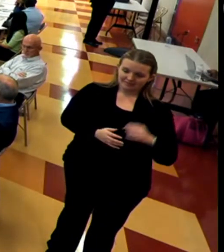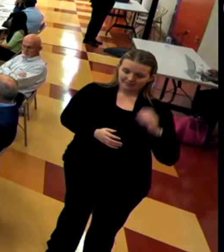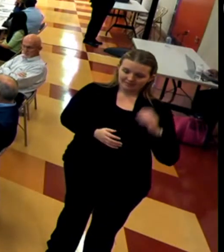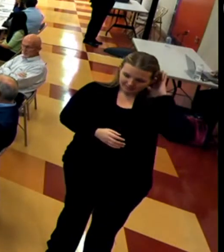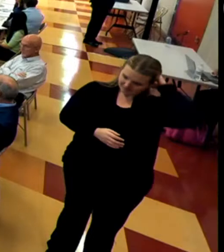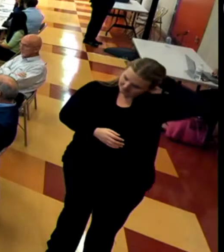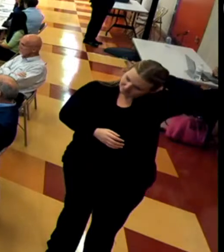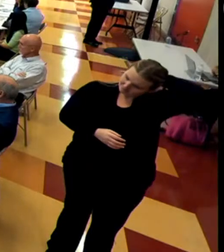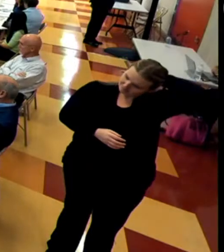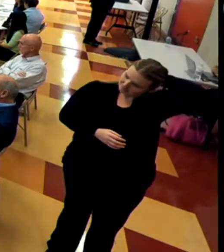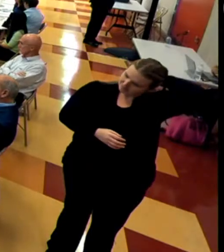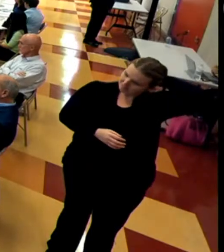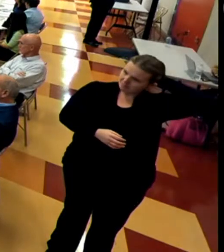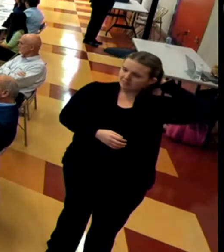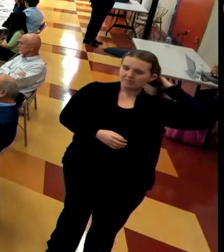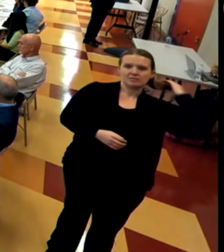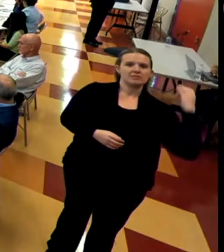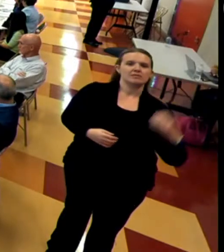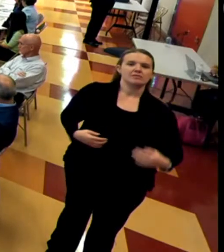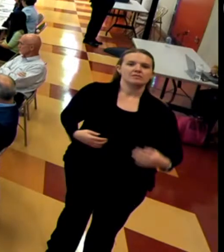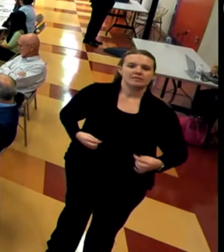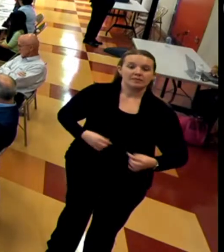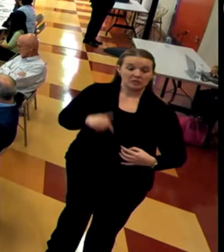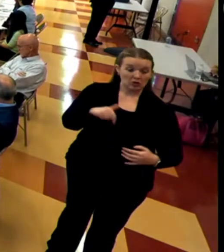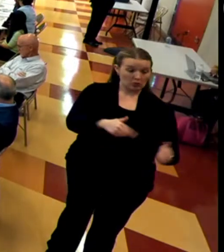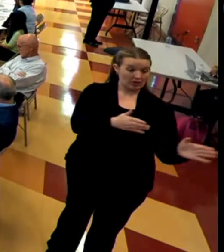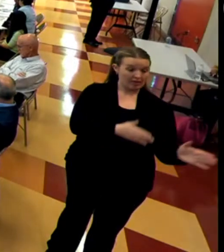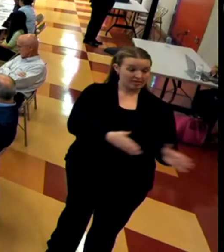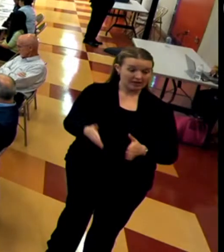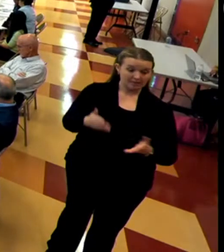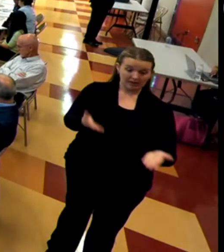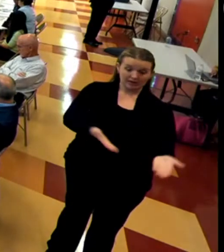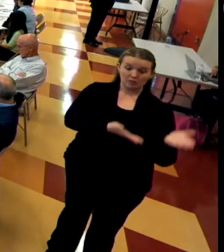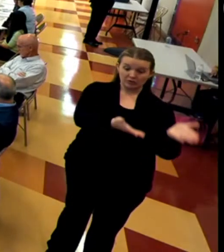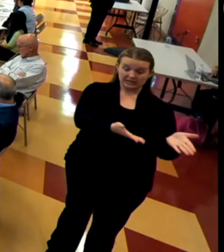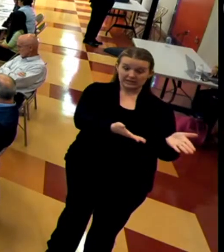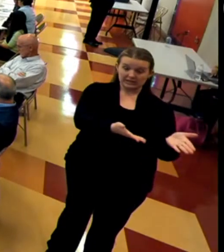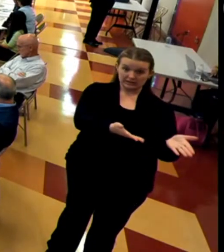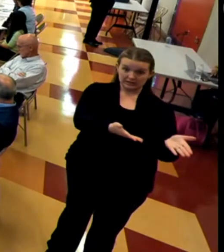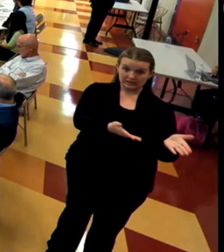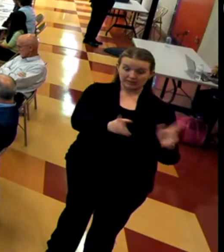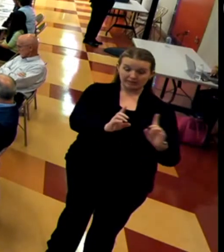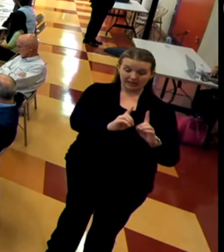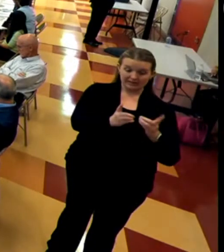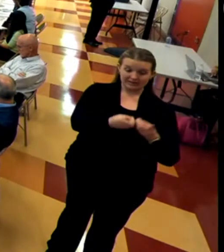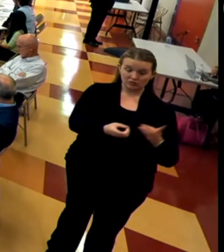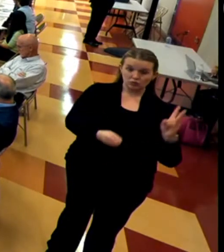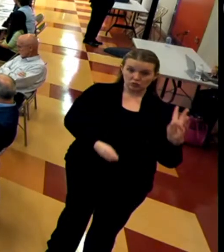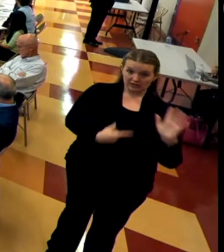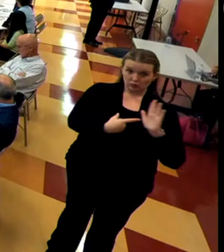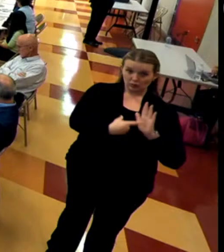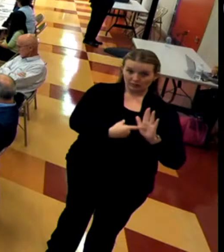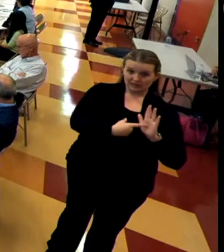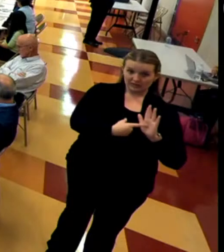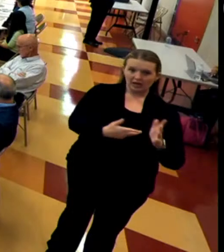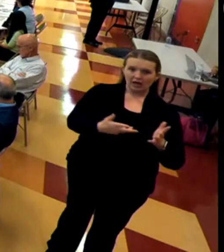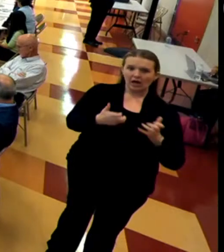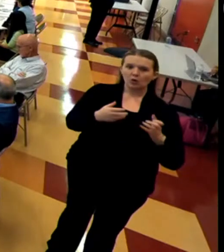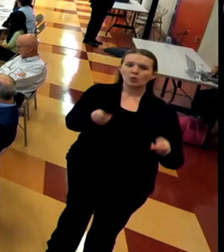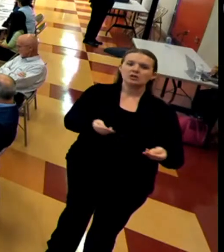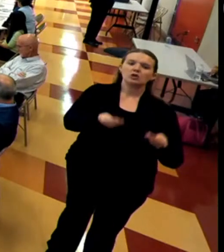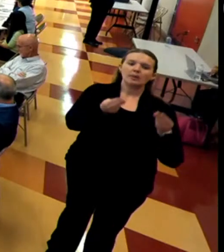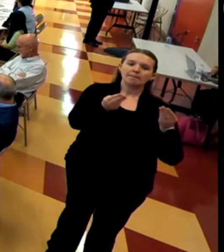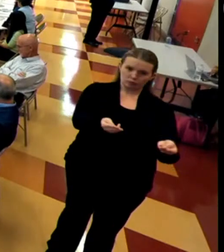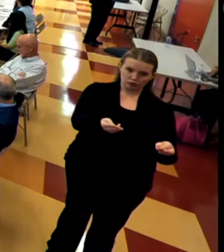In light of the fact that this plan has been presented by District 6 representatives, I'd like to make a motion